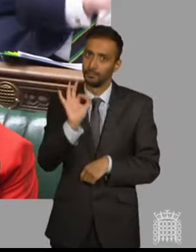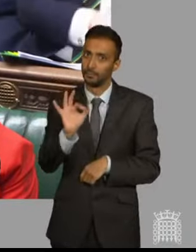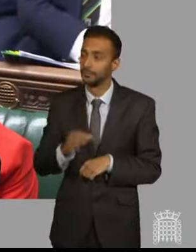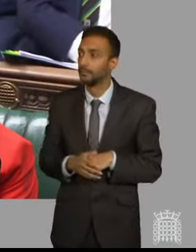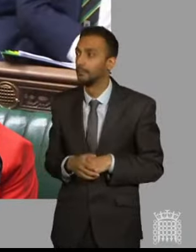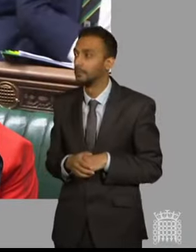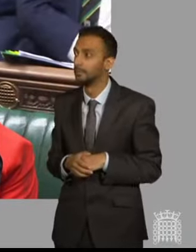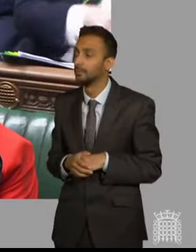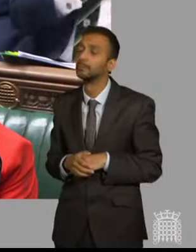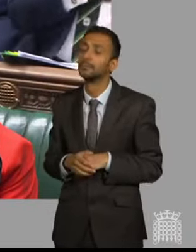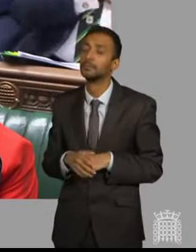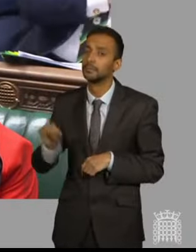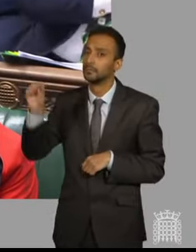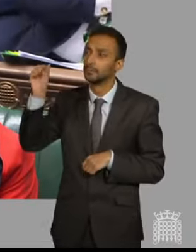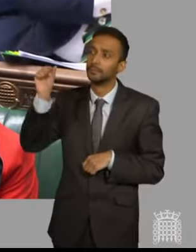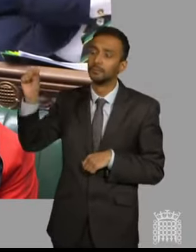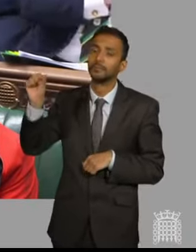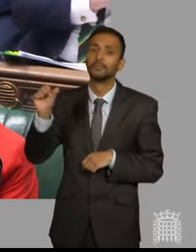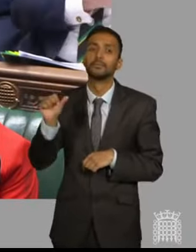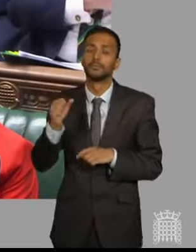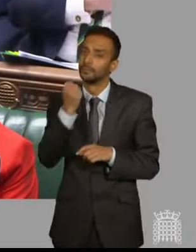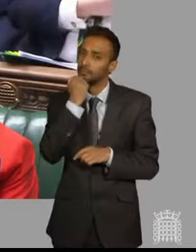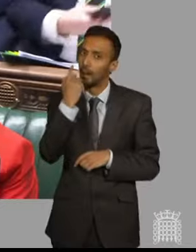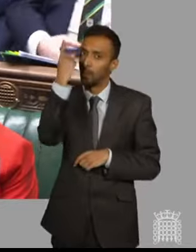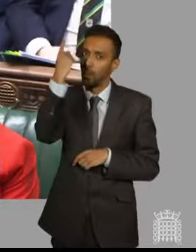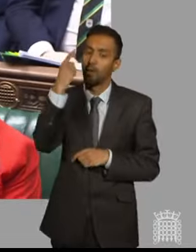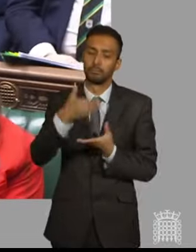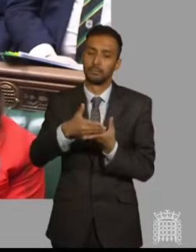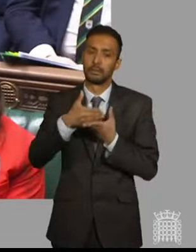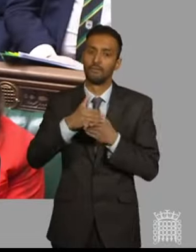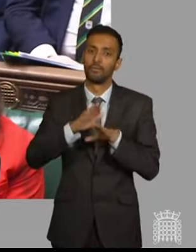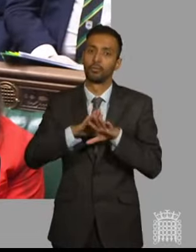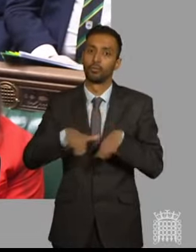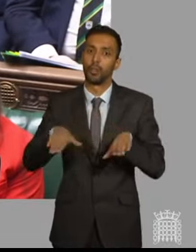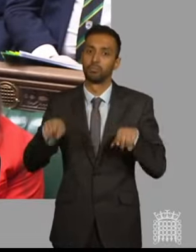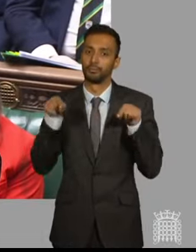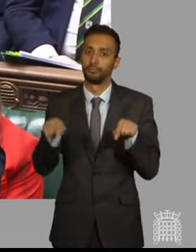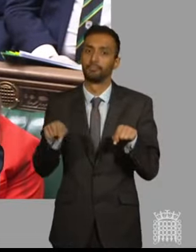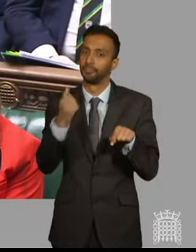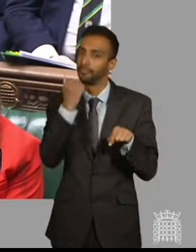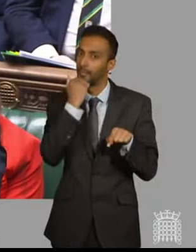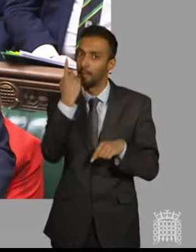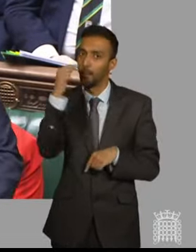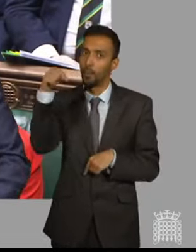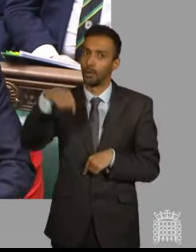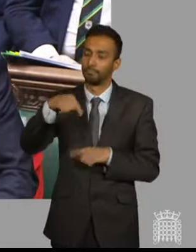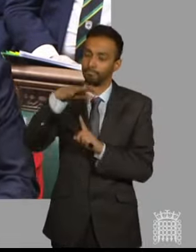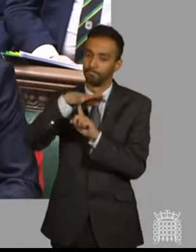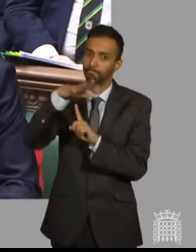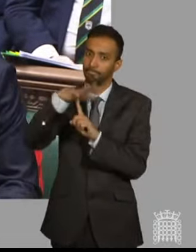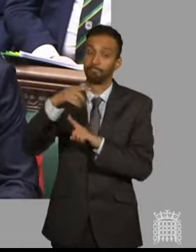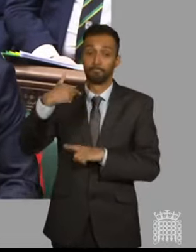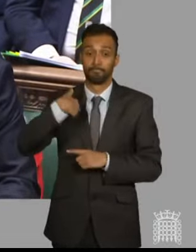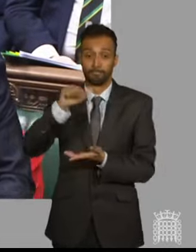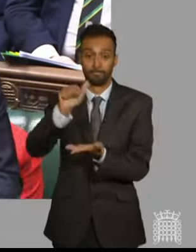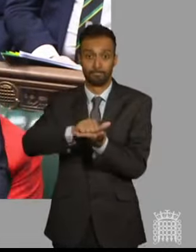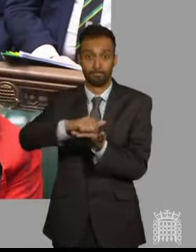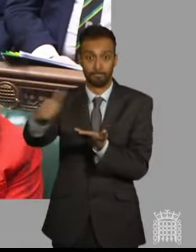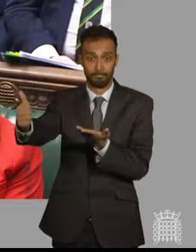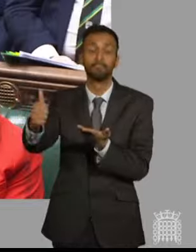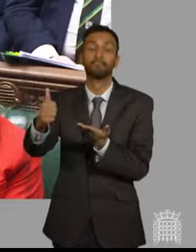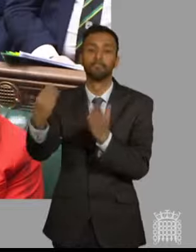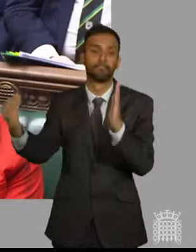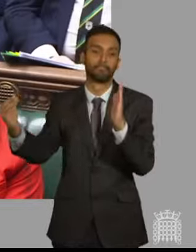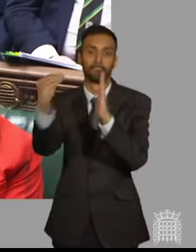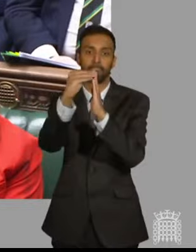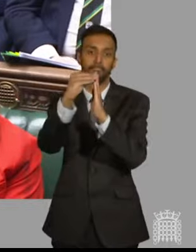in our thoughts, and that is at the heart of the guidance that we have published for consultation. But also, Mr. Speaker, parents fundamentally must